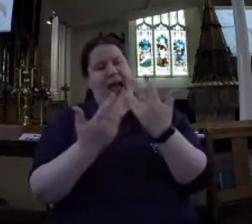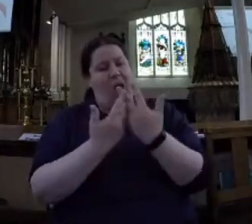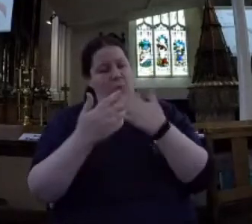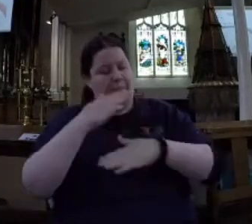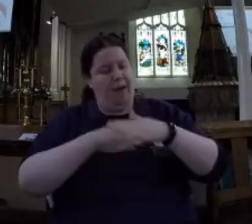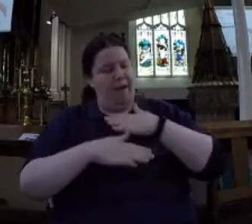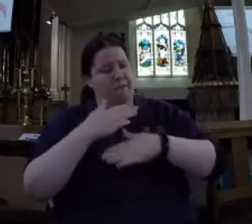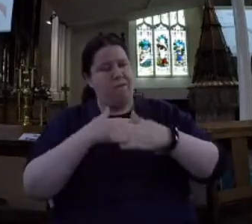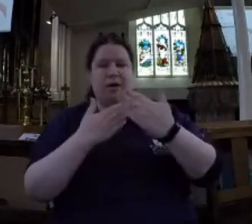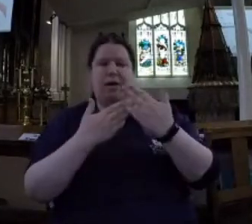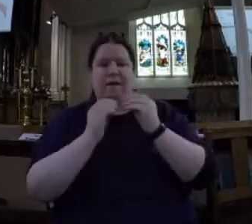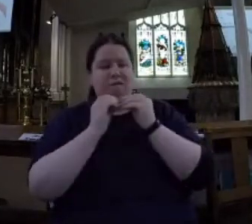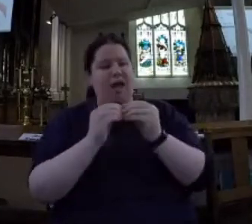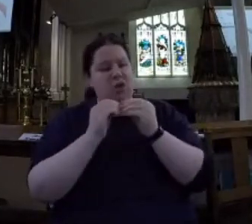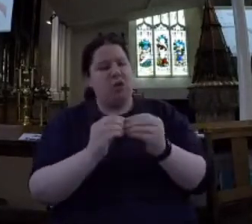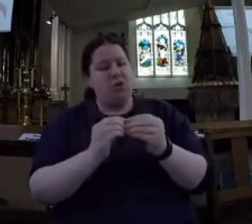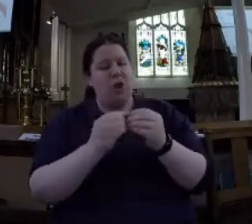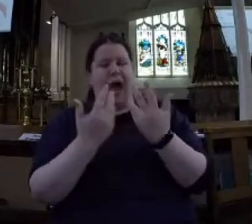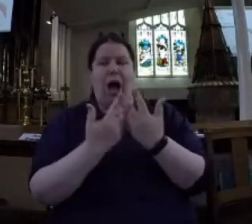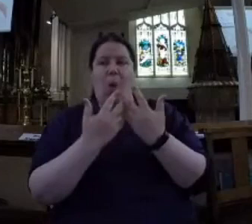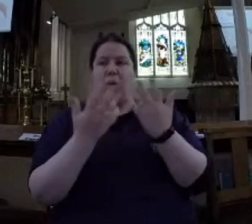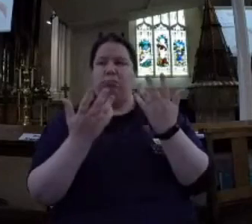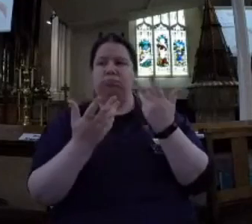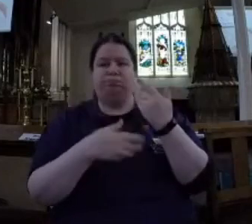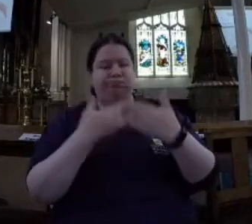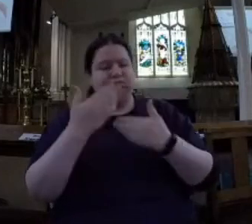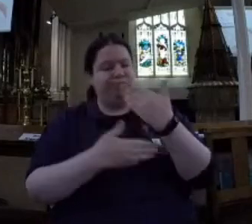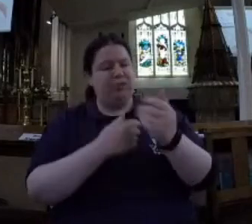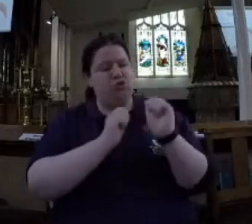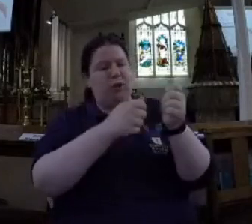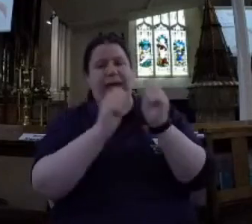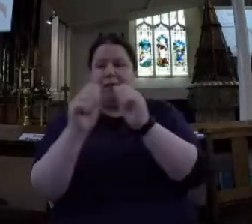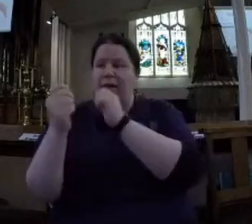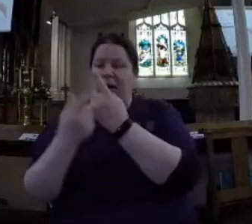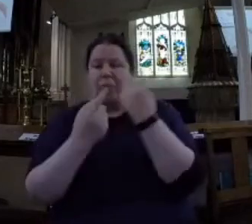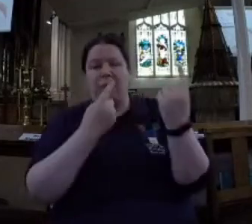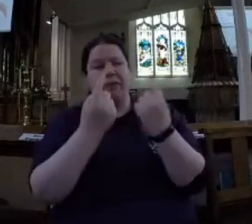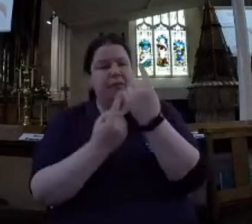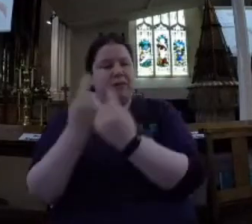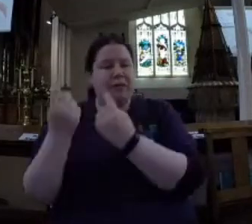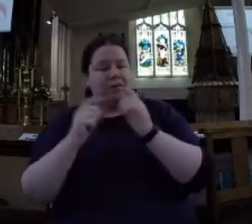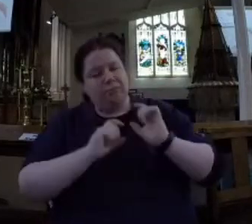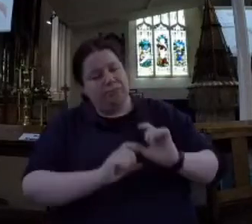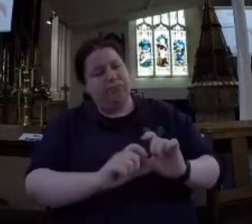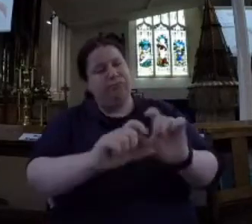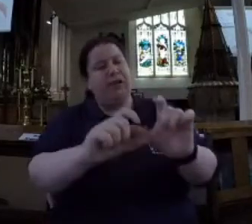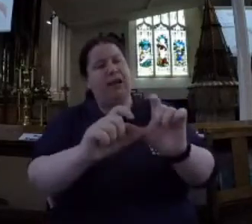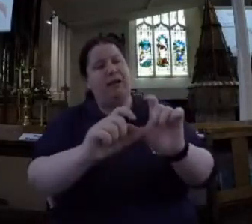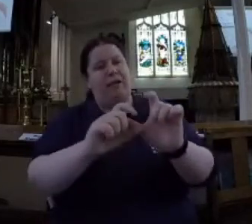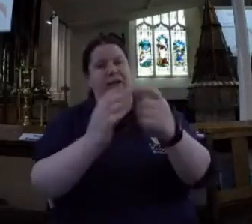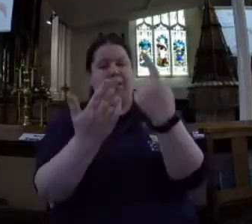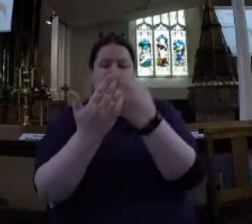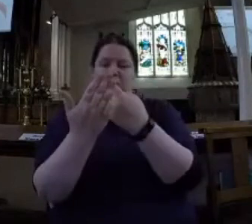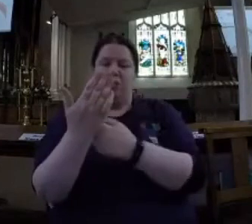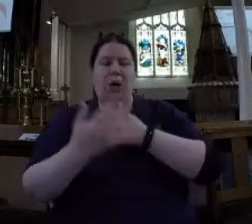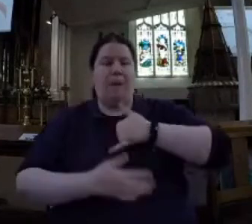our values and the way we do things. And most importantly, integrity is about being consistent in our principles and